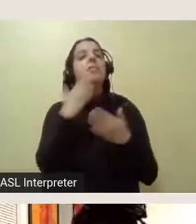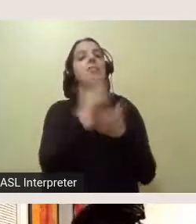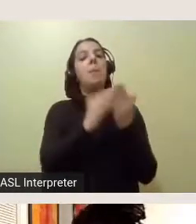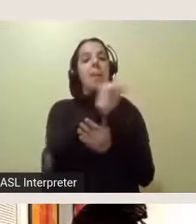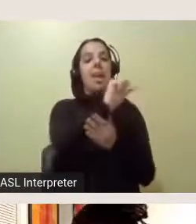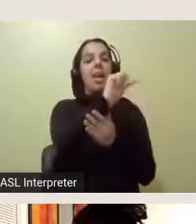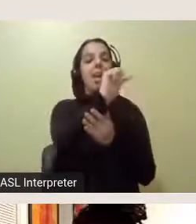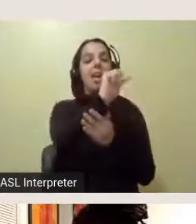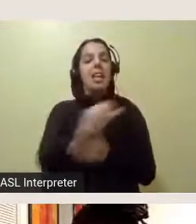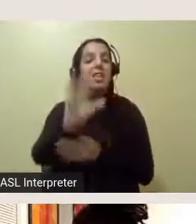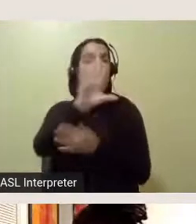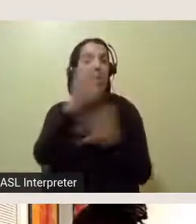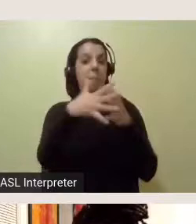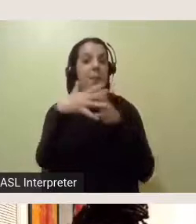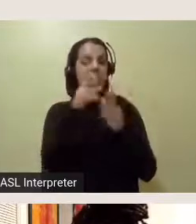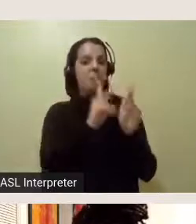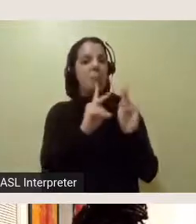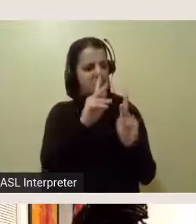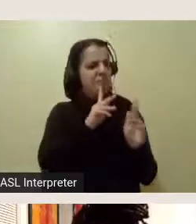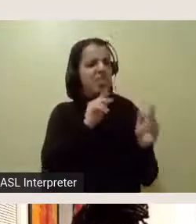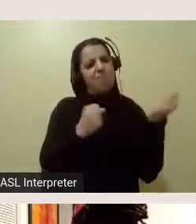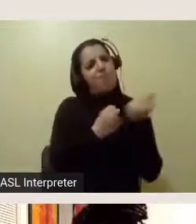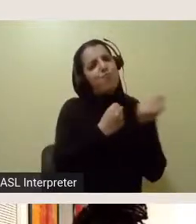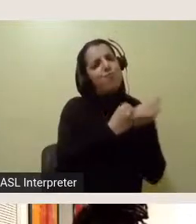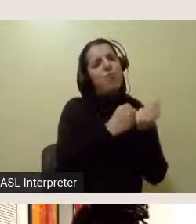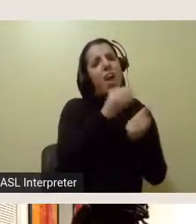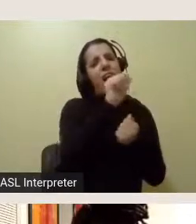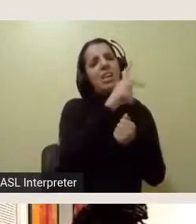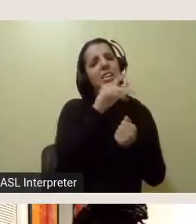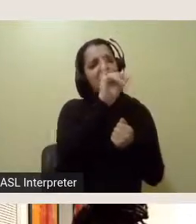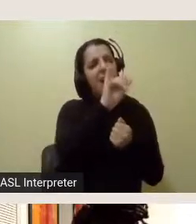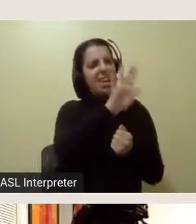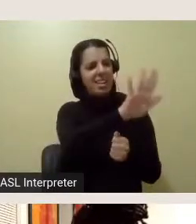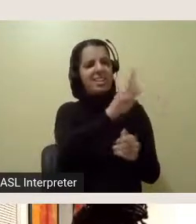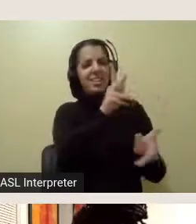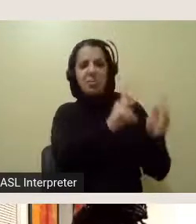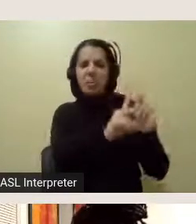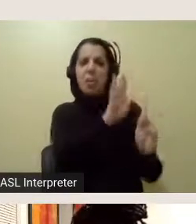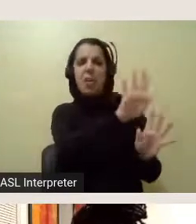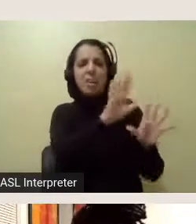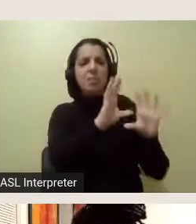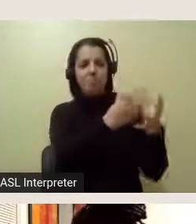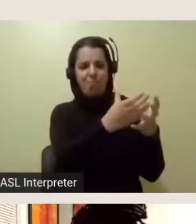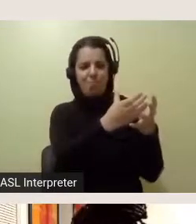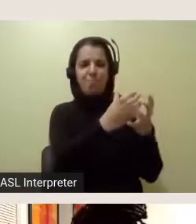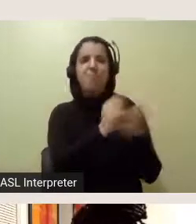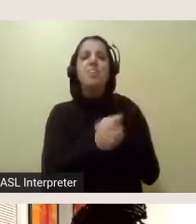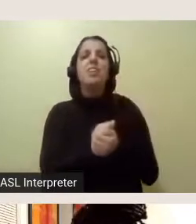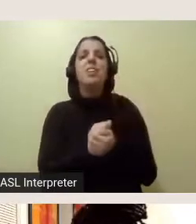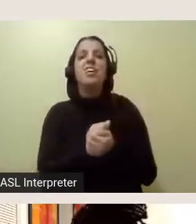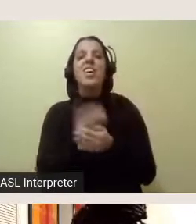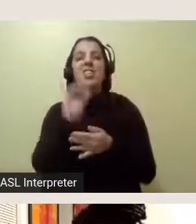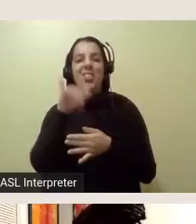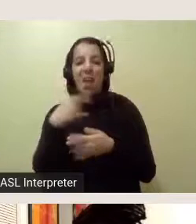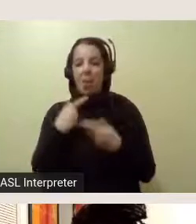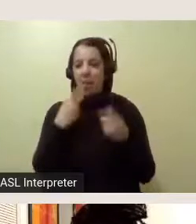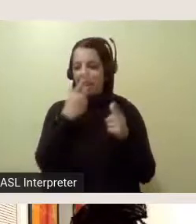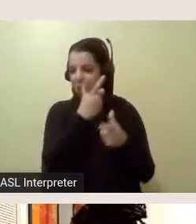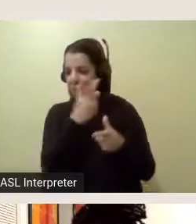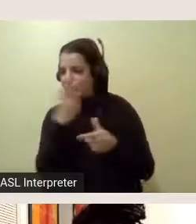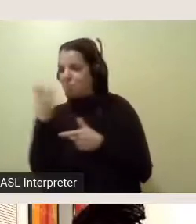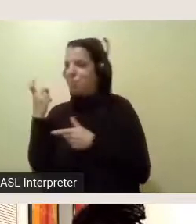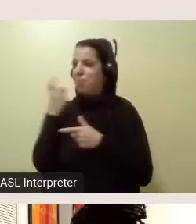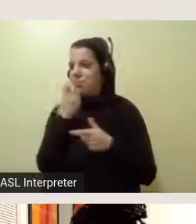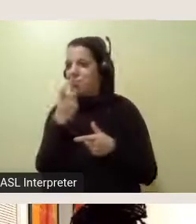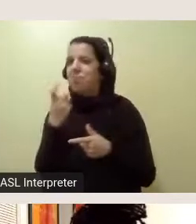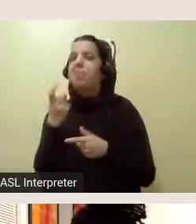Akai Gurley point of view. And the more that sort of perspective grew with testing audiences, sometimes there were so